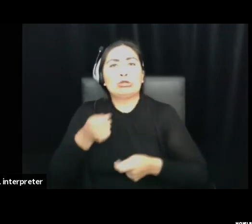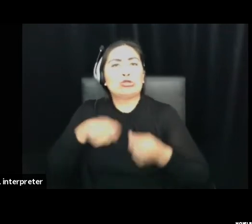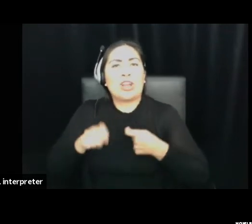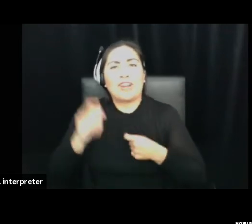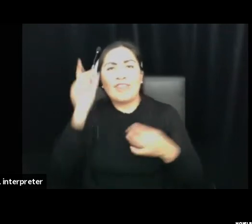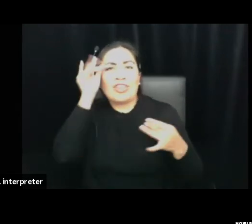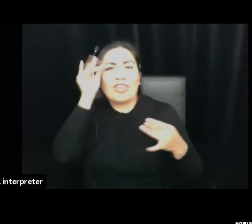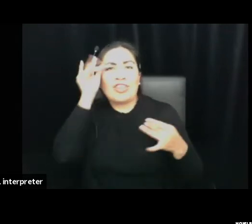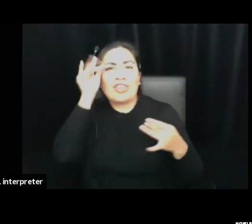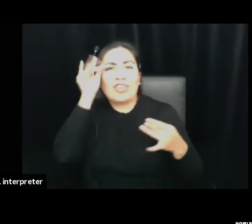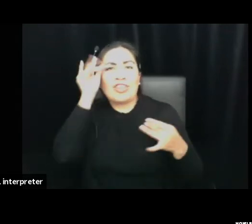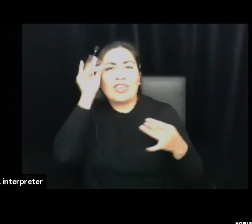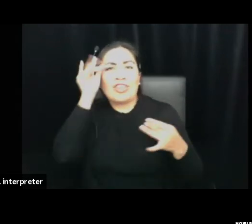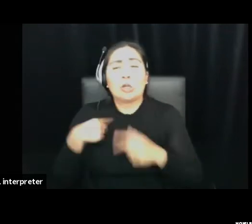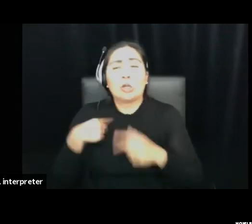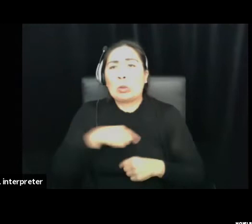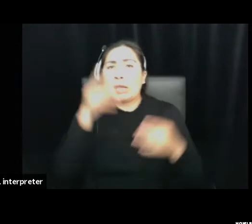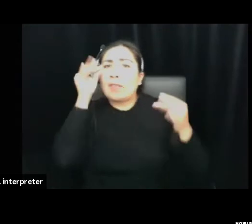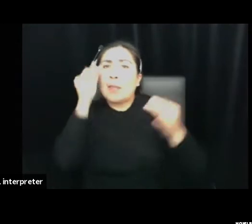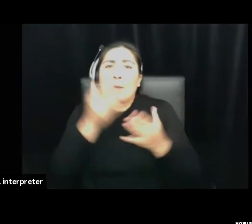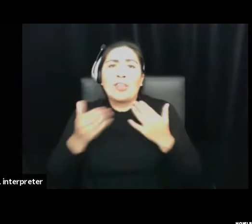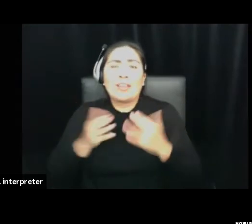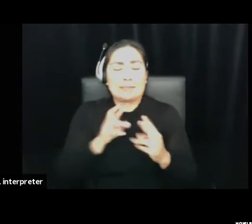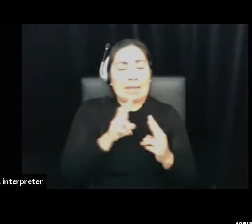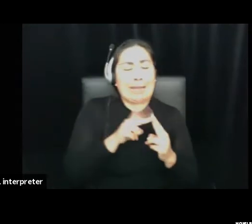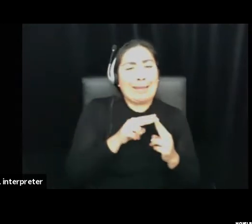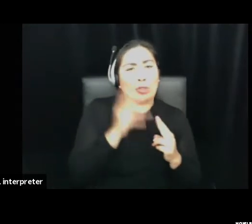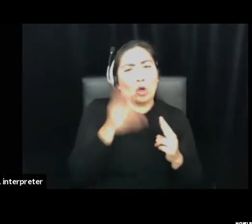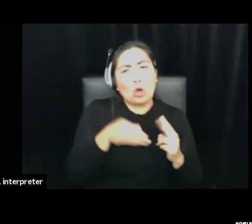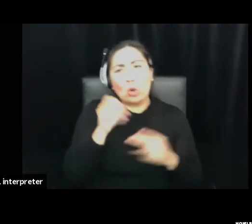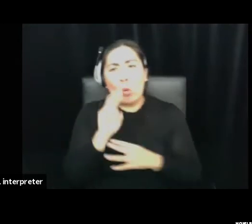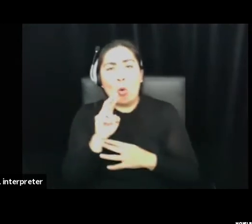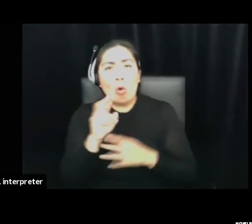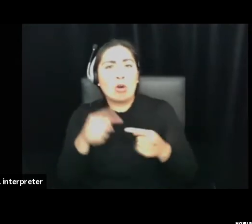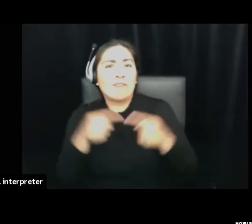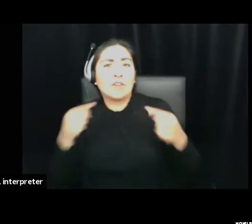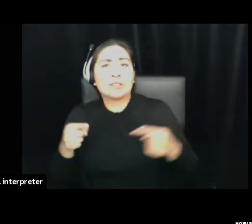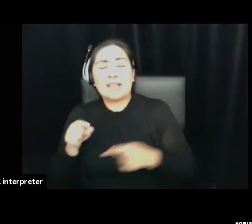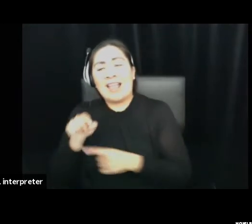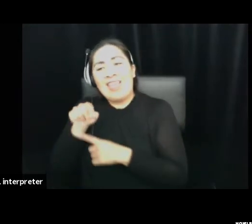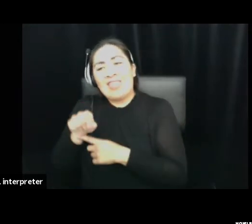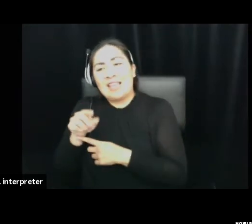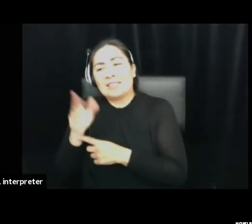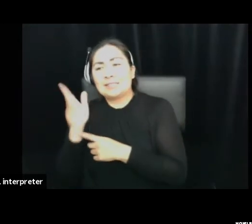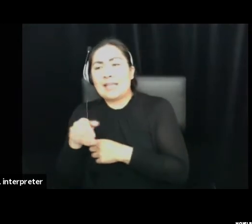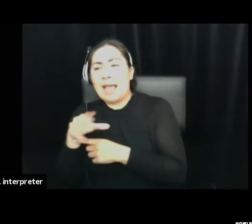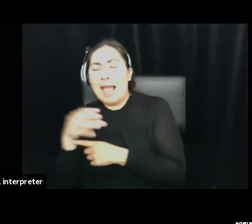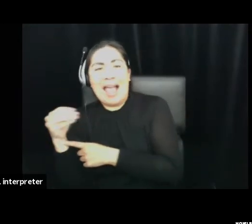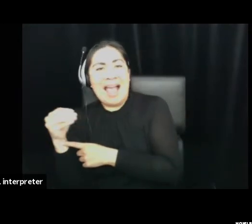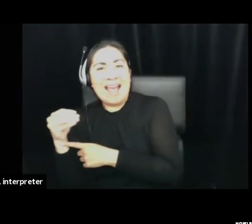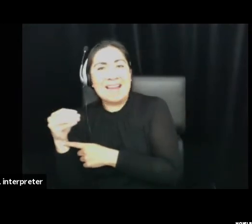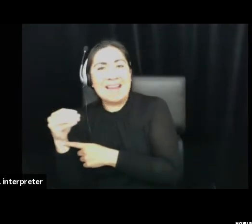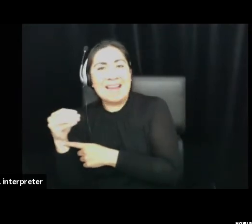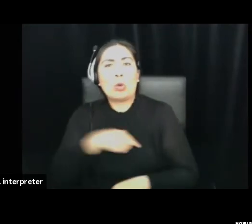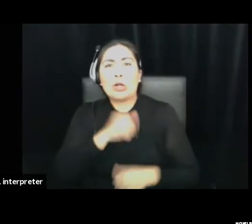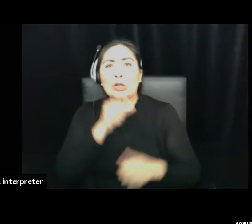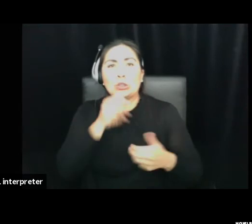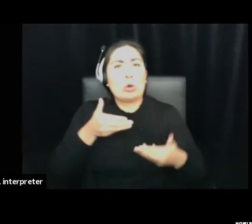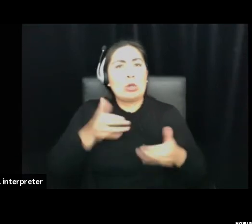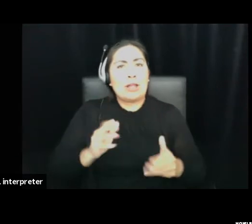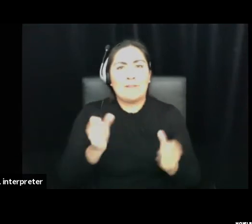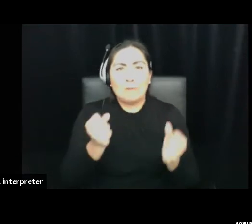either-or versus a this-and framework. We don't allow for many possible solutions.